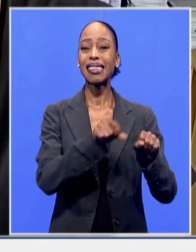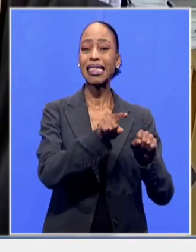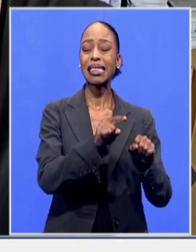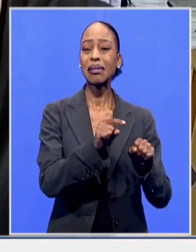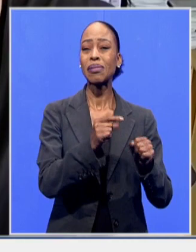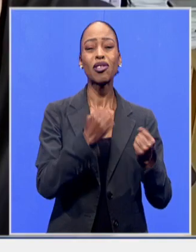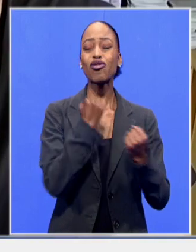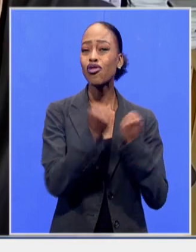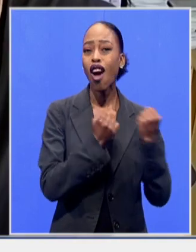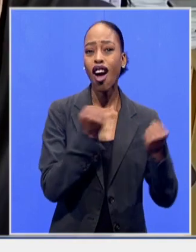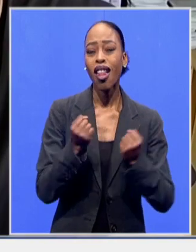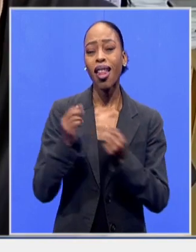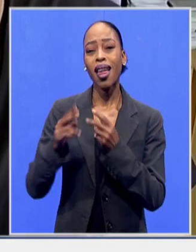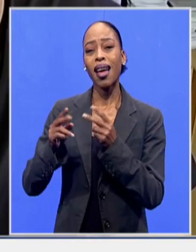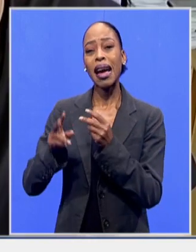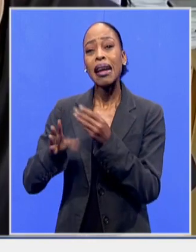struggling.